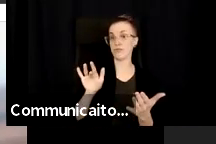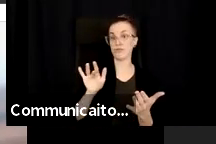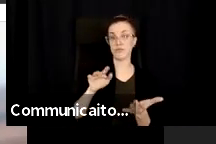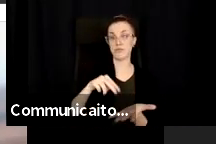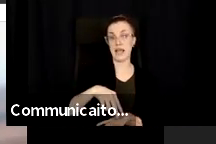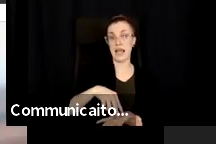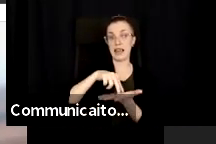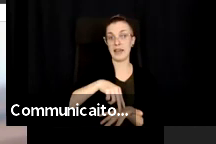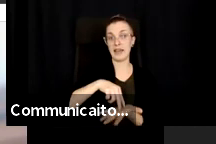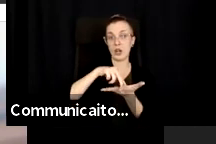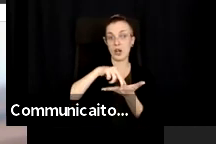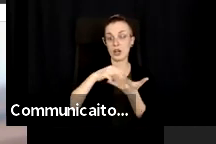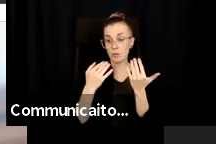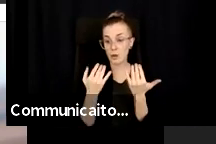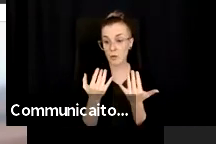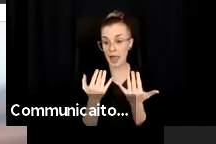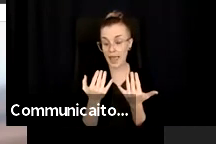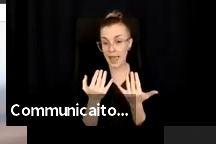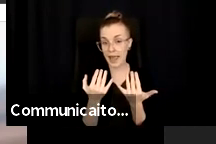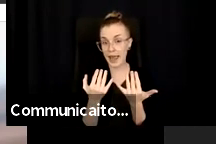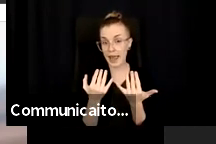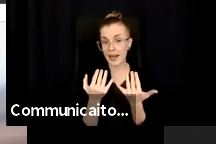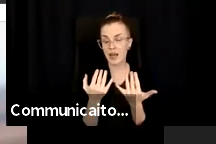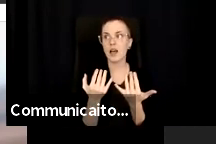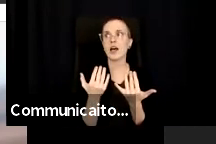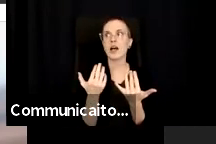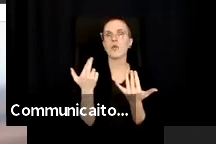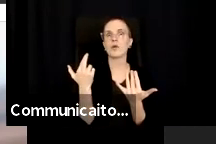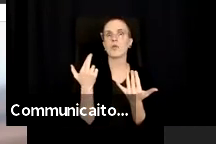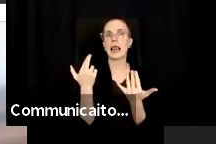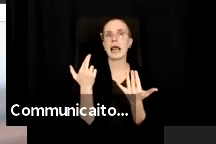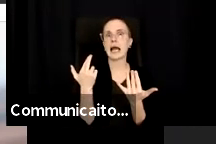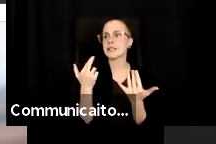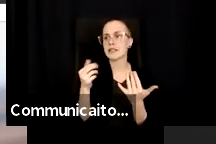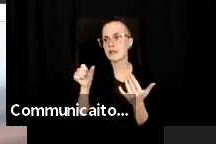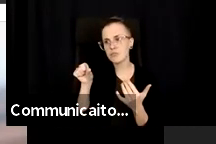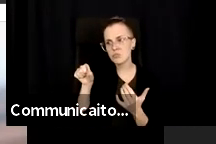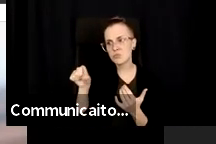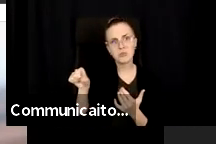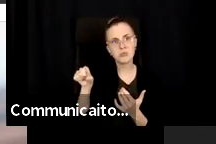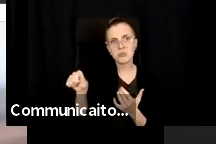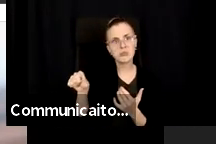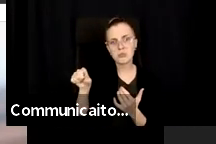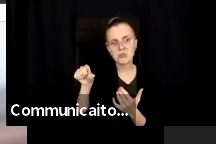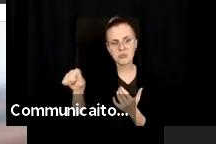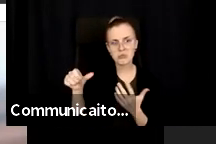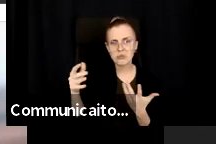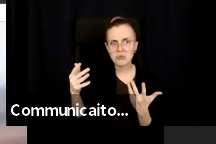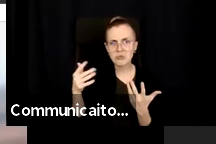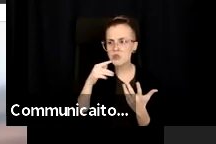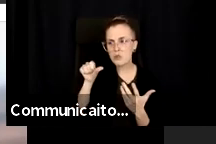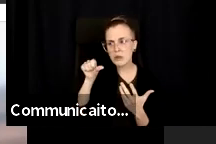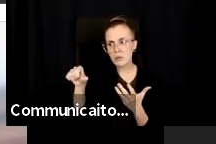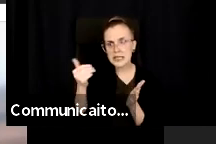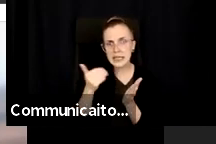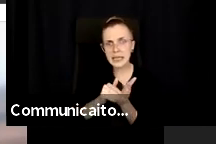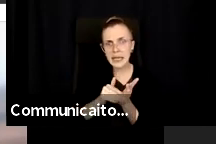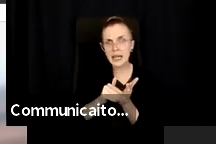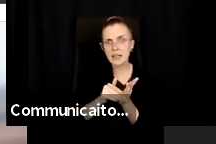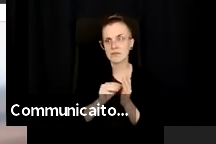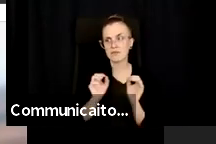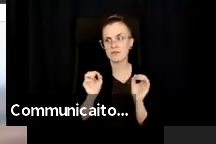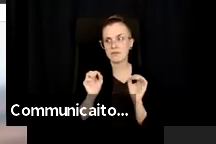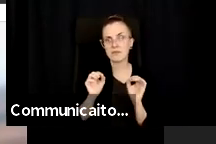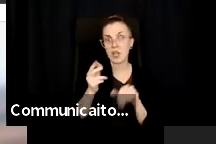few seconds later, we realize that the button wasn't turning on. Press again, nothing.